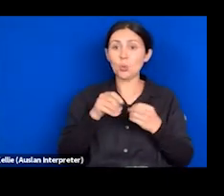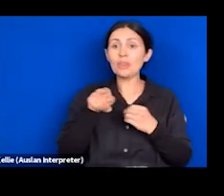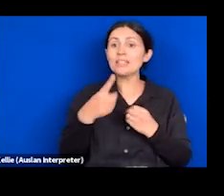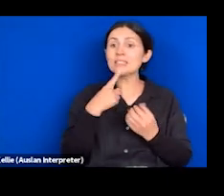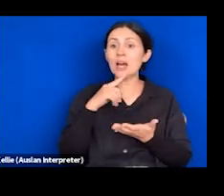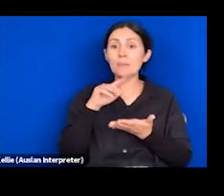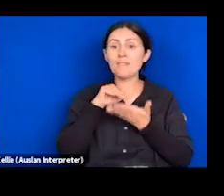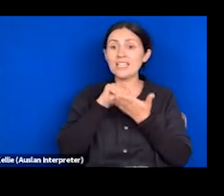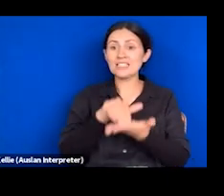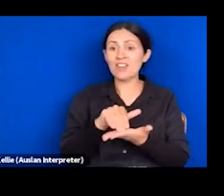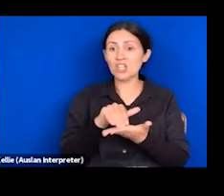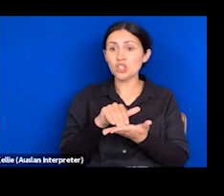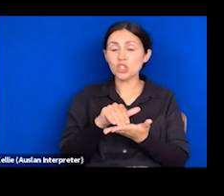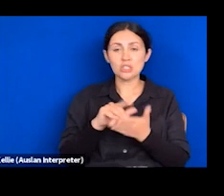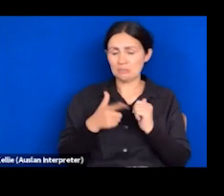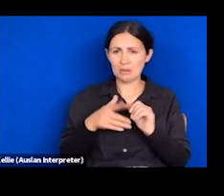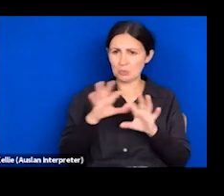not see it with